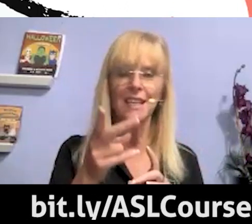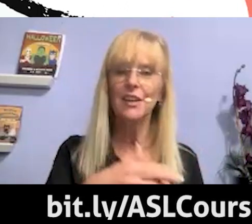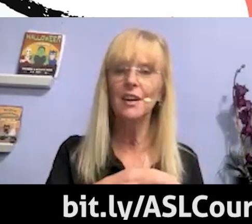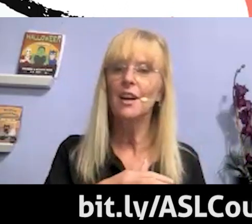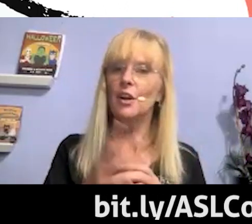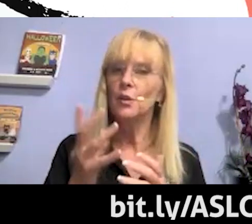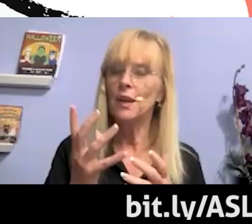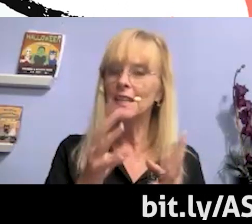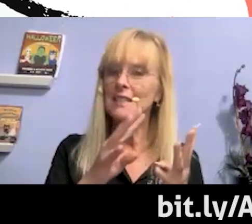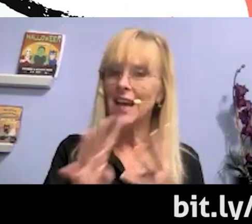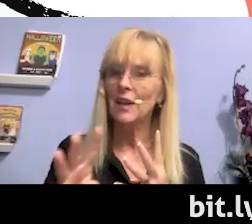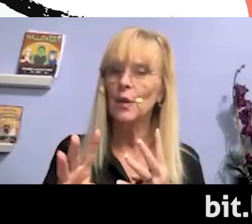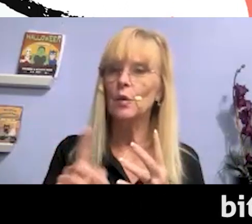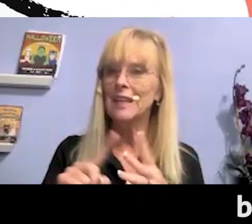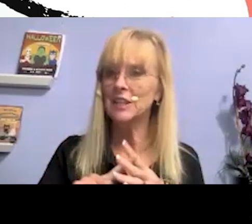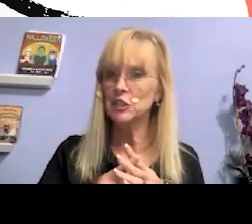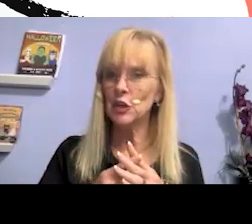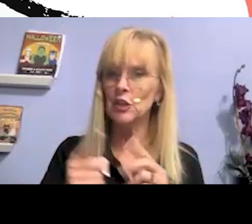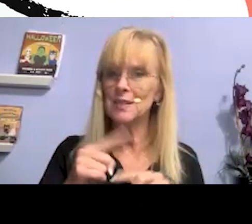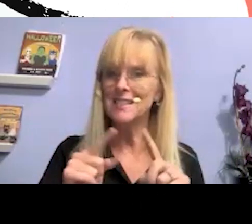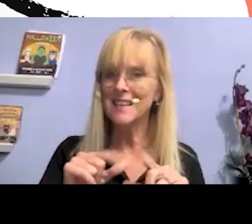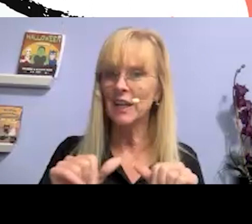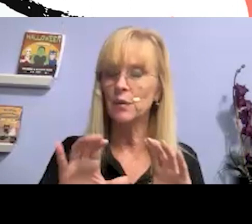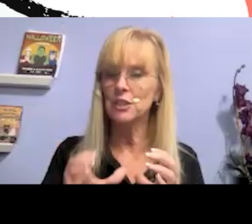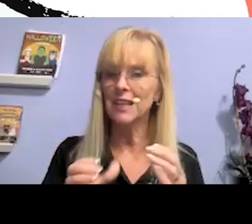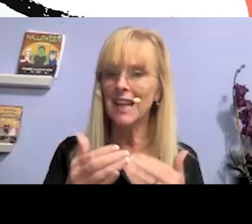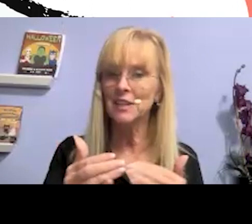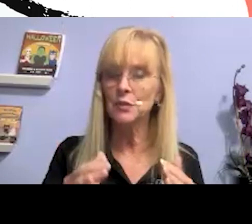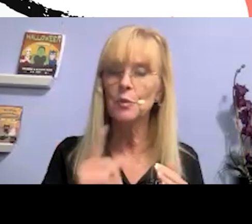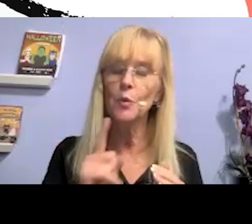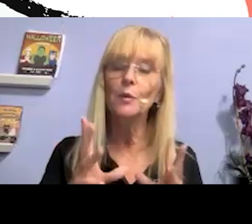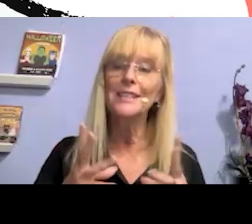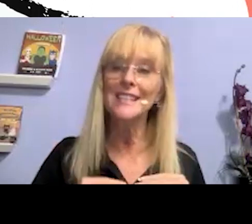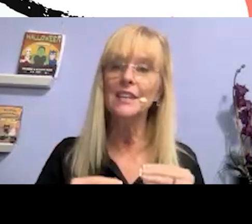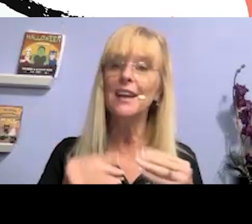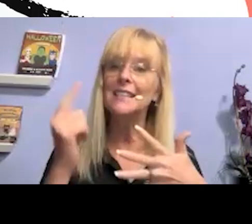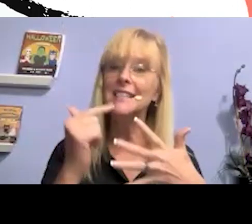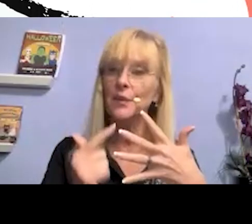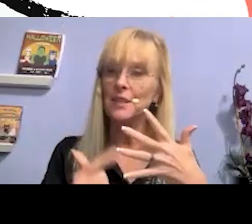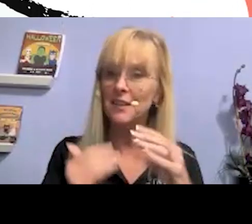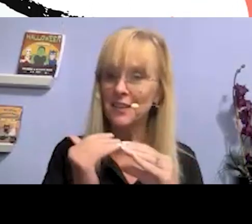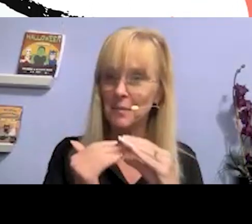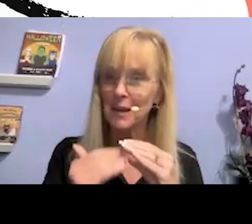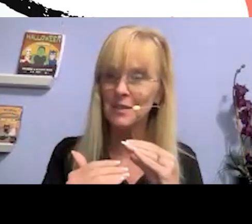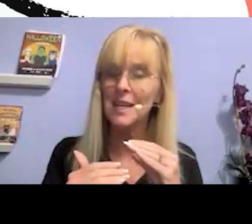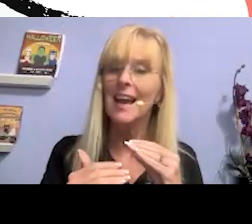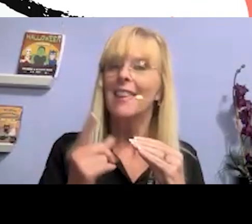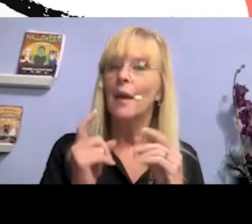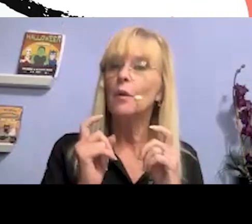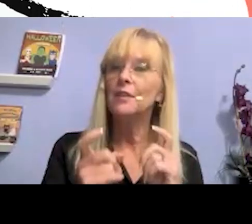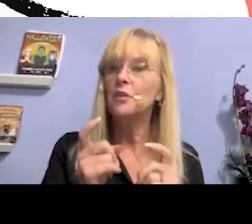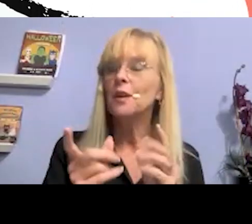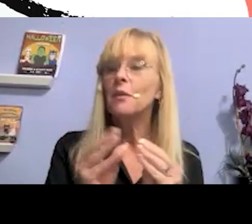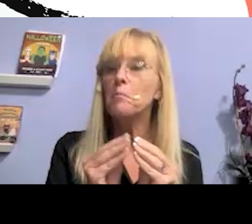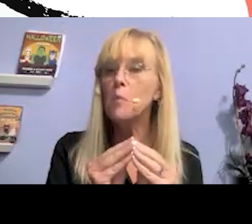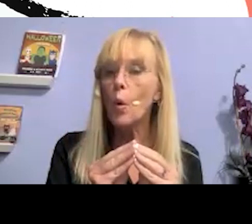you see here, you can download Getting Started Using Sign Language in the Classroom. You will receive a series of emails that